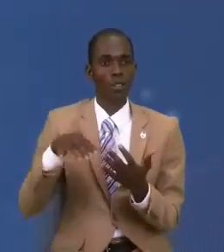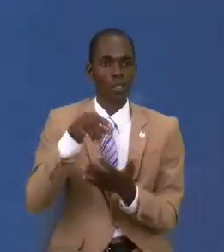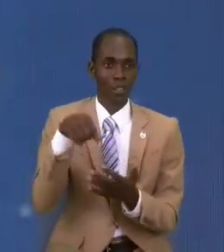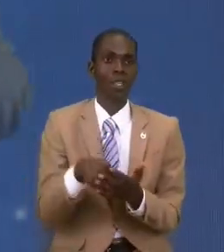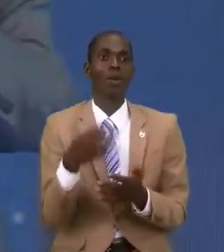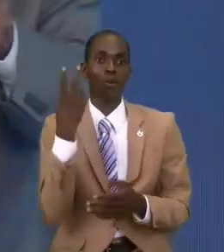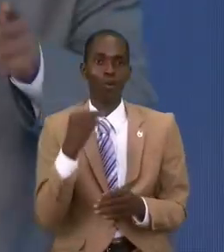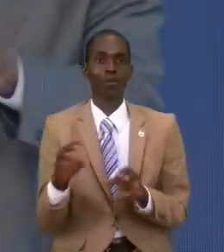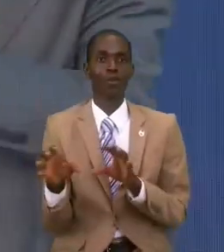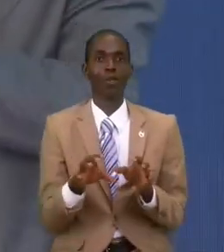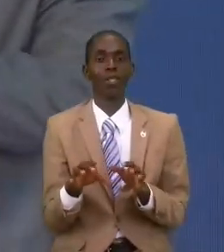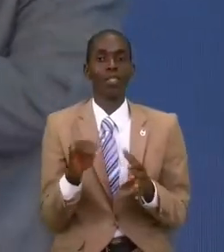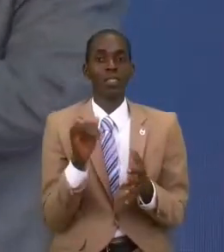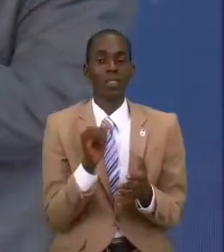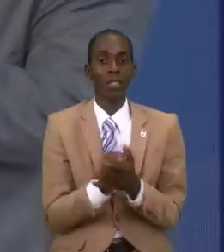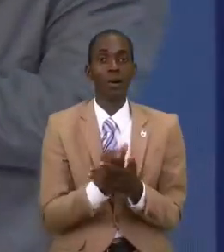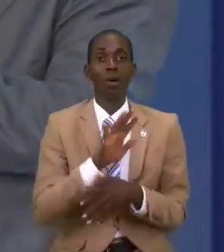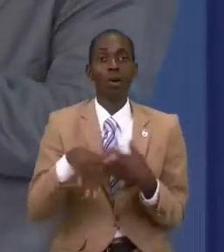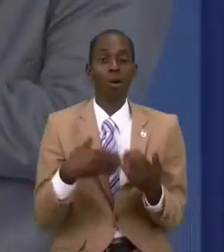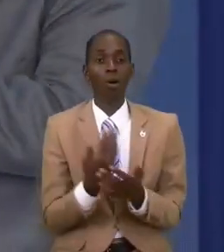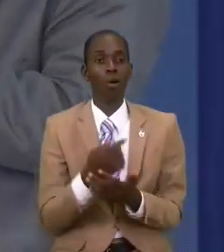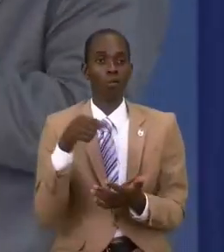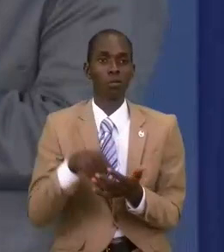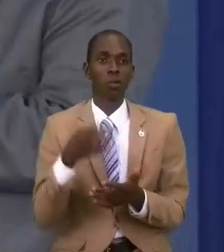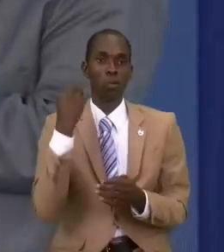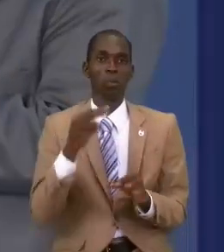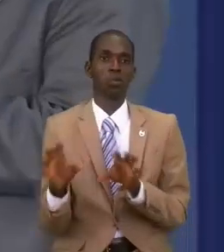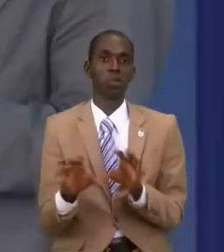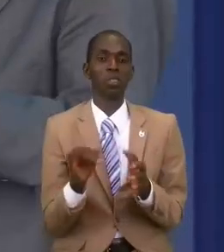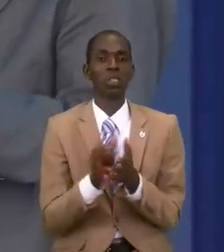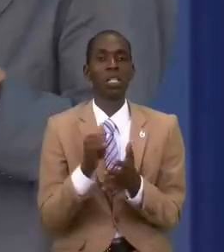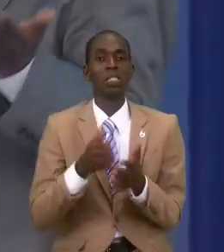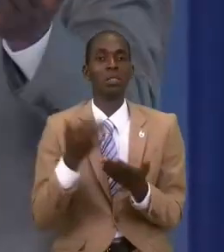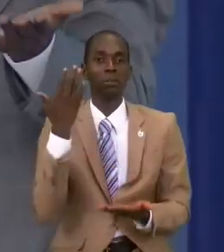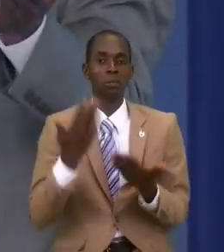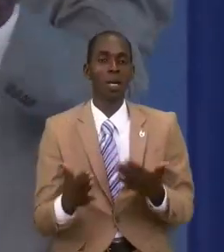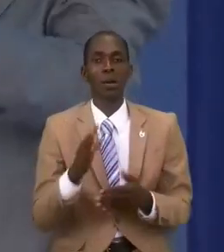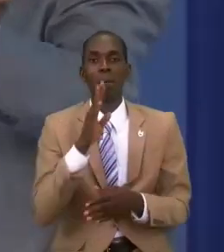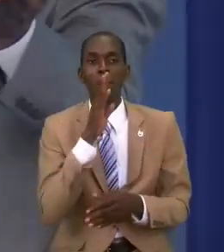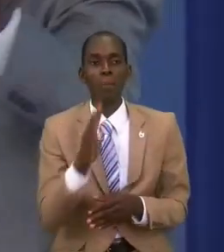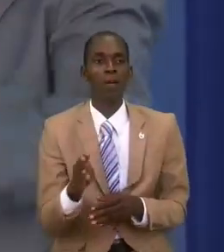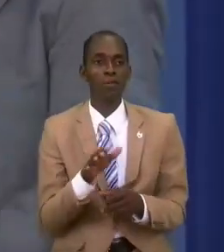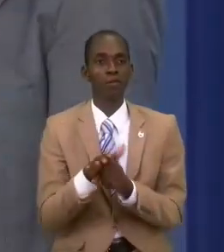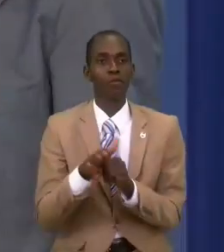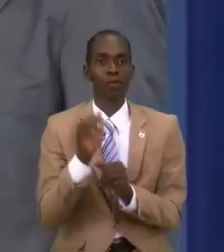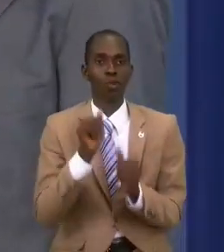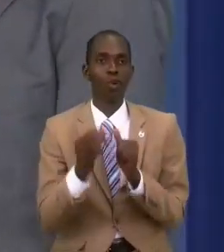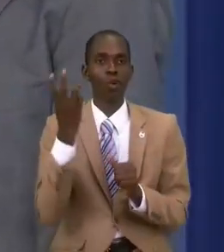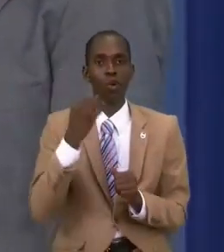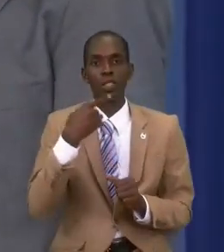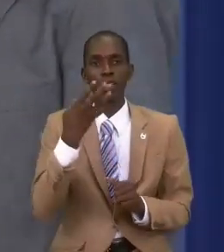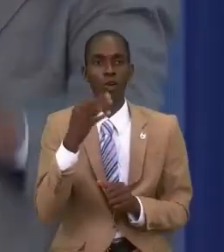done that it might be fulfilled which was spoken by the Lord, by a